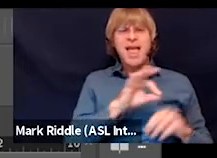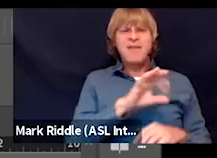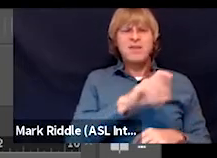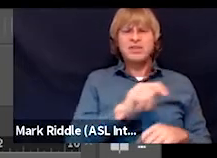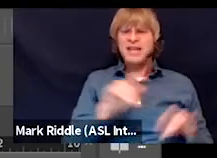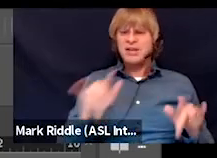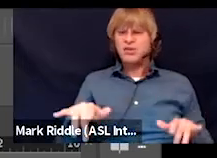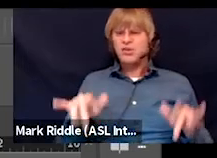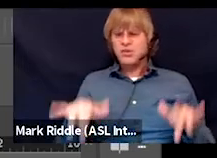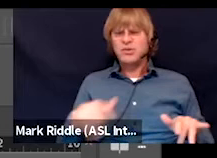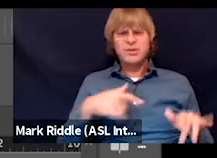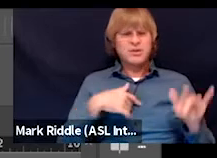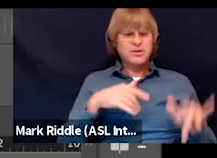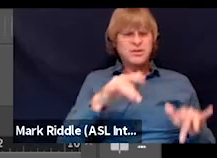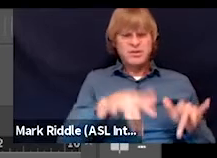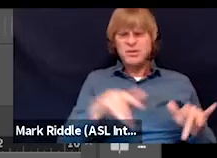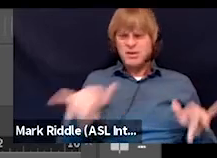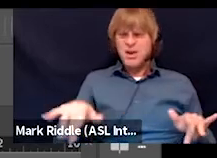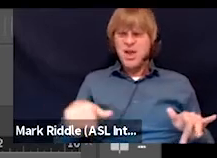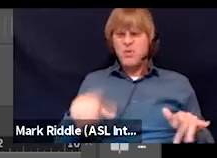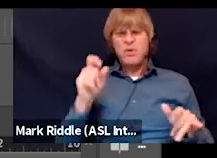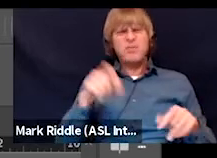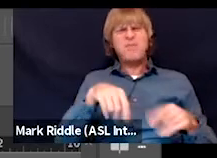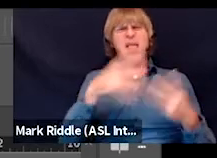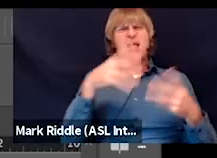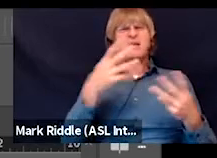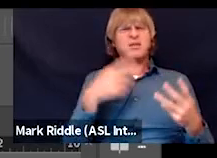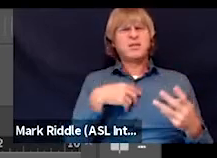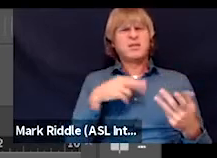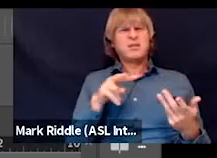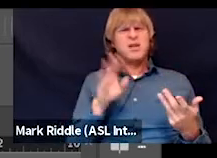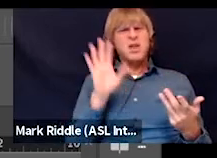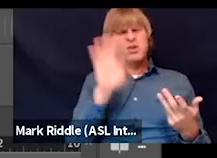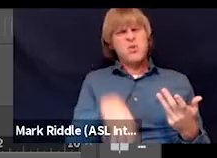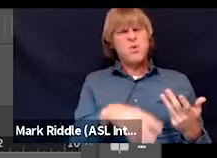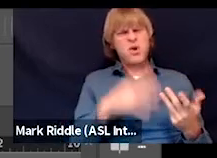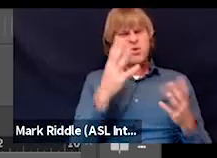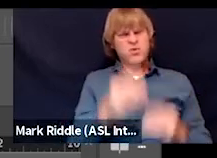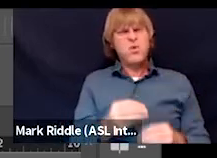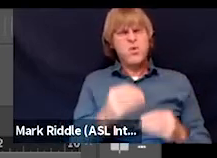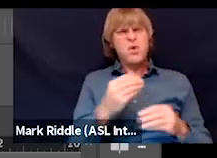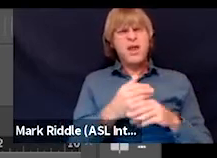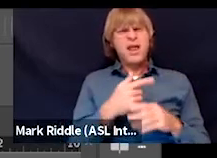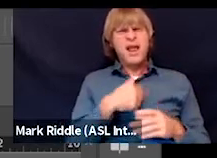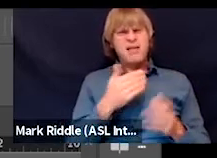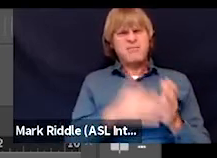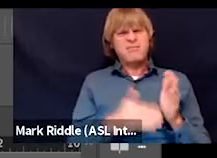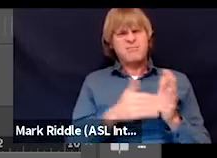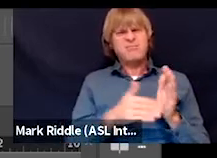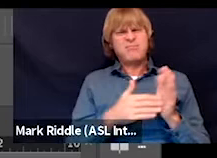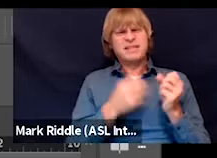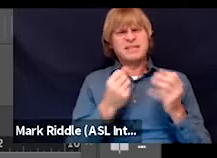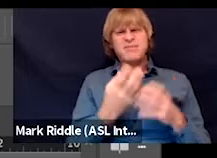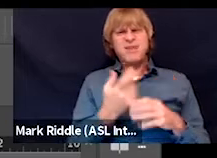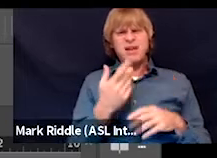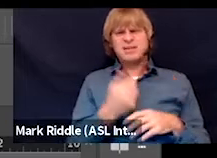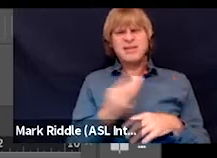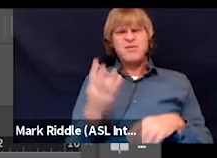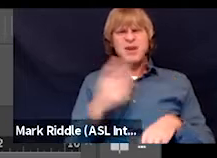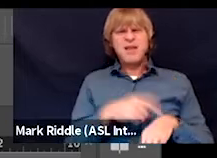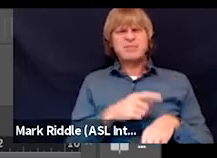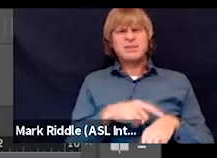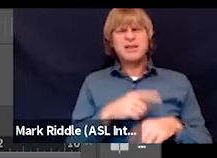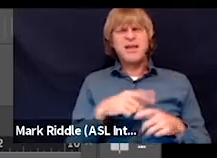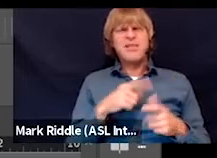would hit command return and this quick apply window would come up and I'm like, go away, close that window. And I did that about, I don't know, a